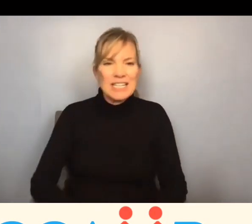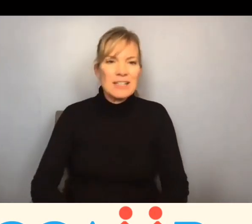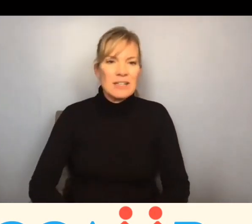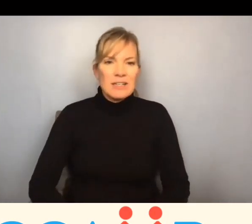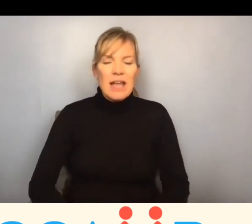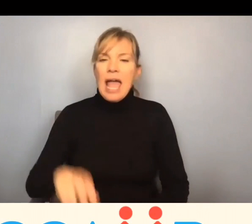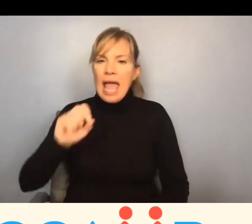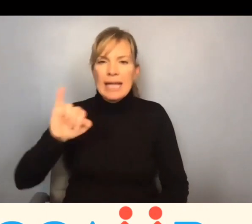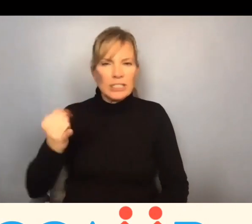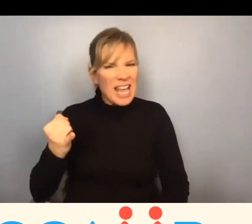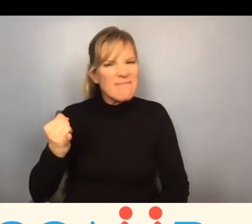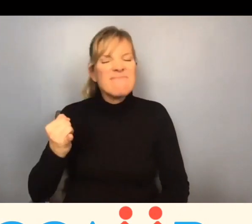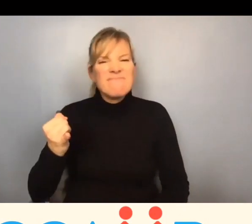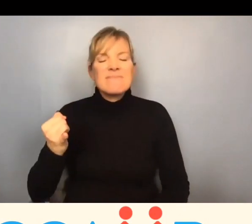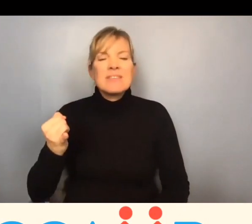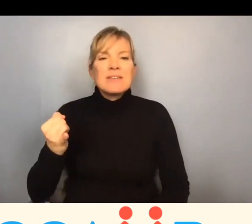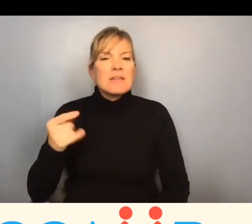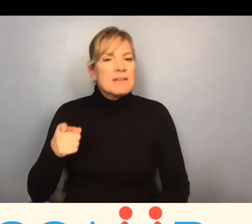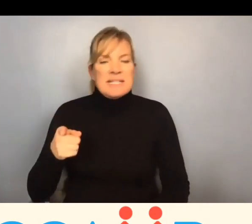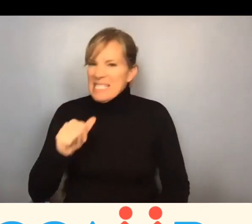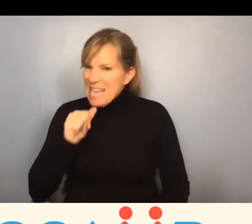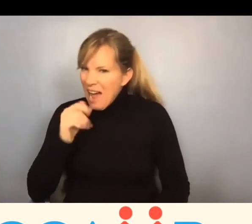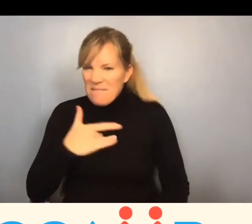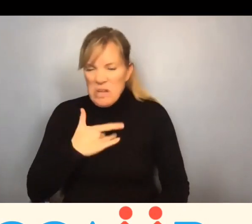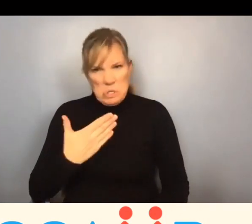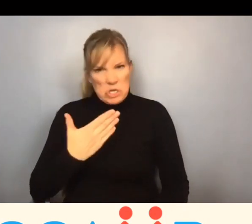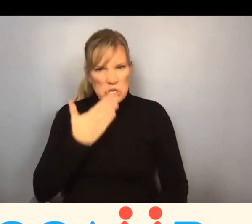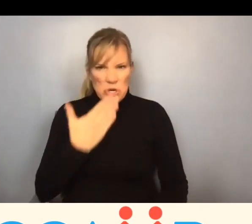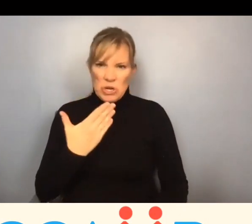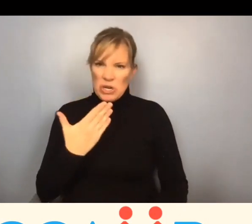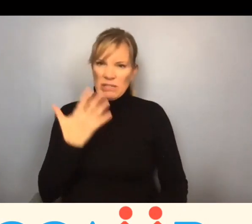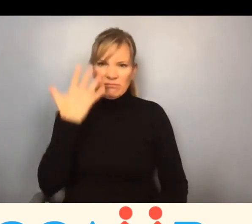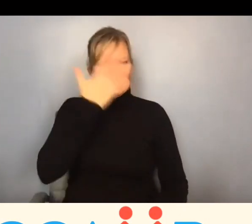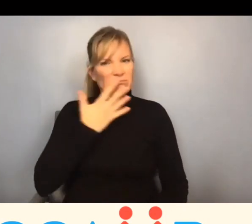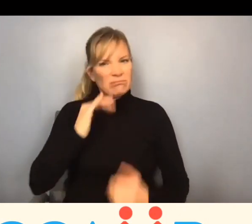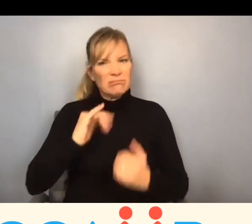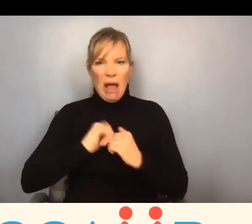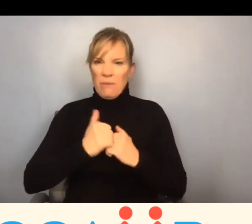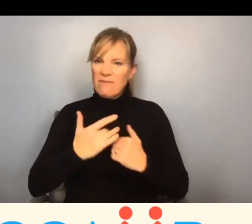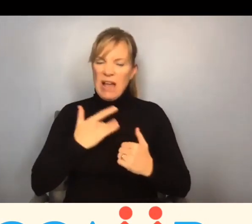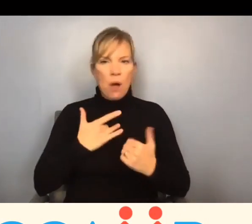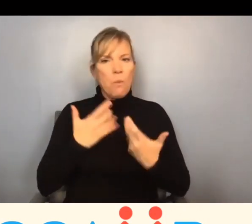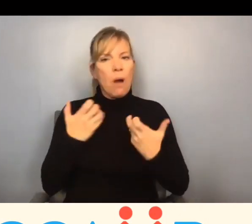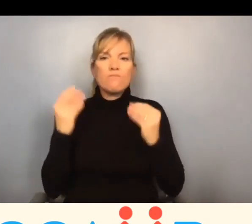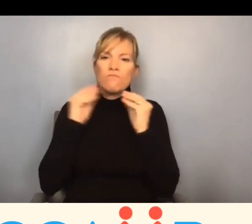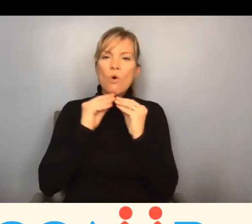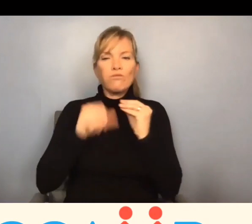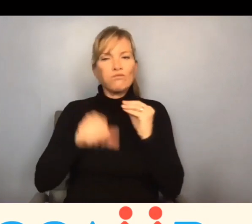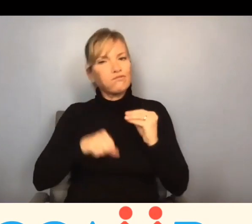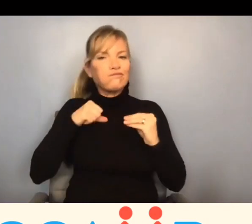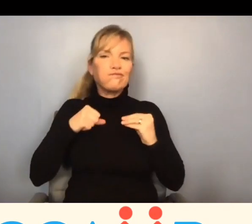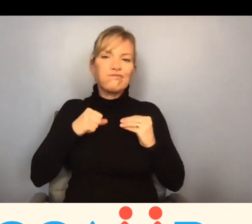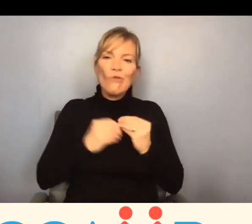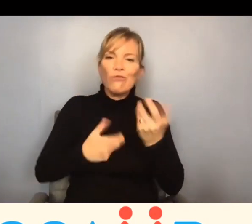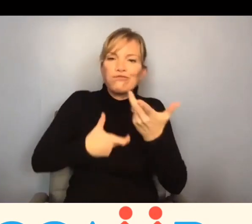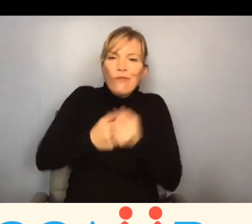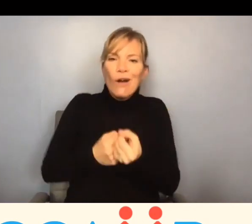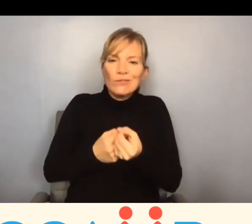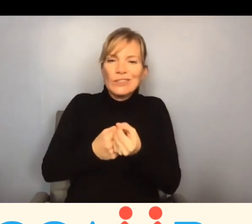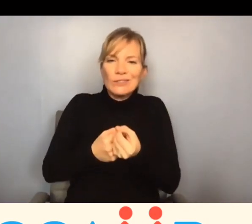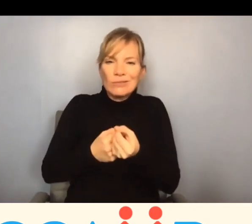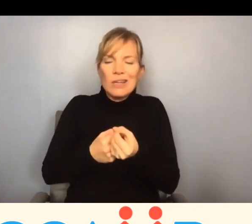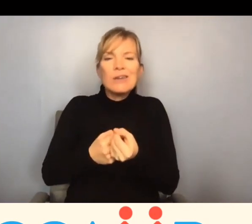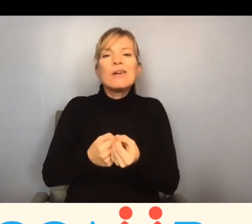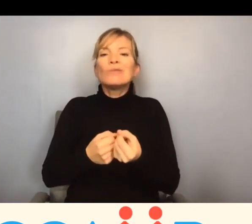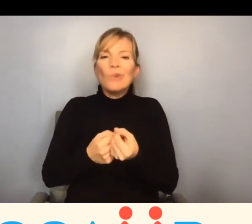AJ was somebody who didn't feel all that good about himself and wanted to have a little more pride and confidence.